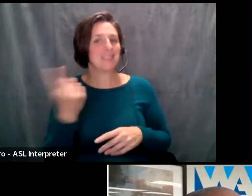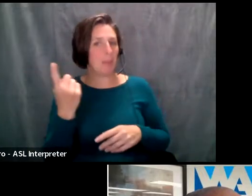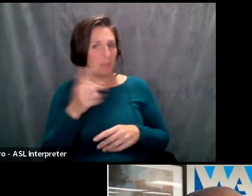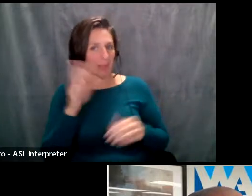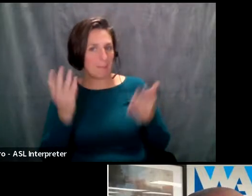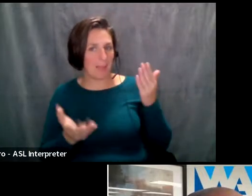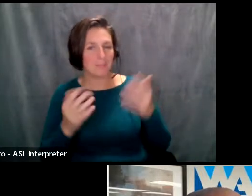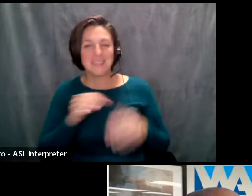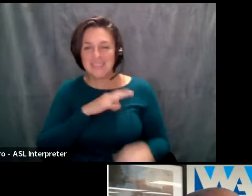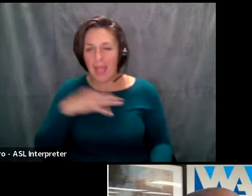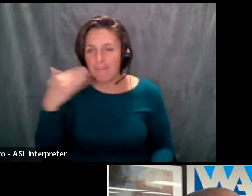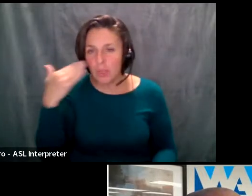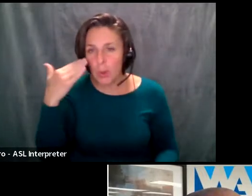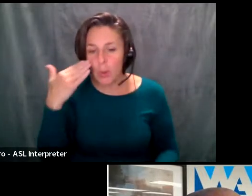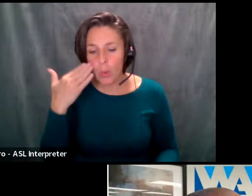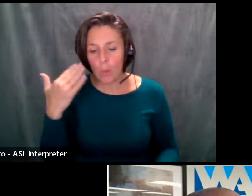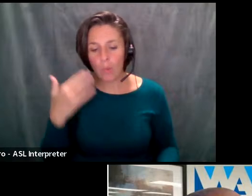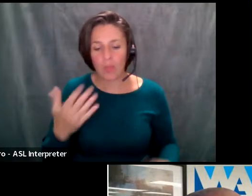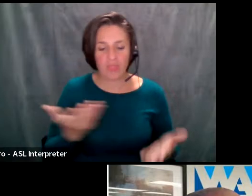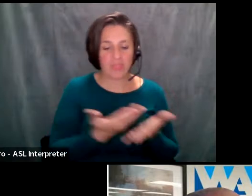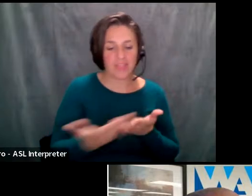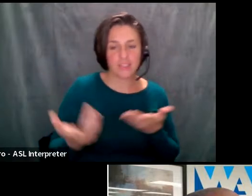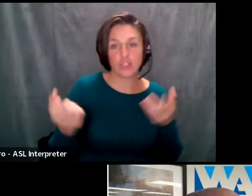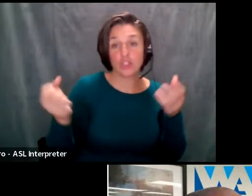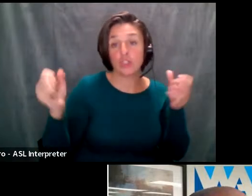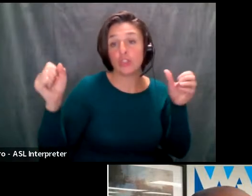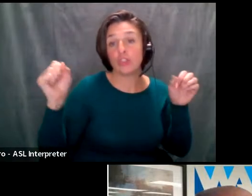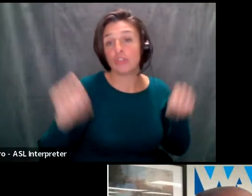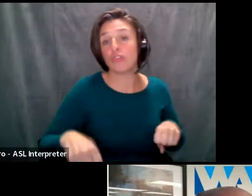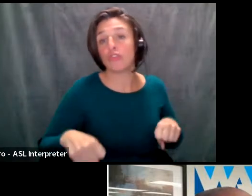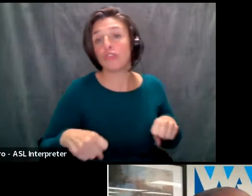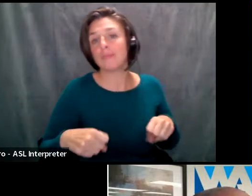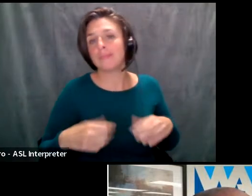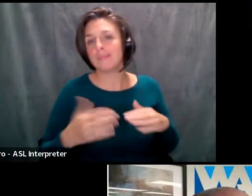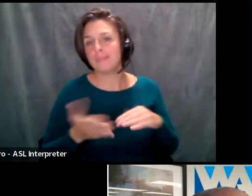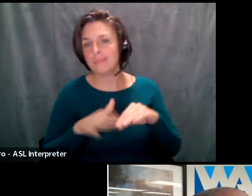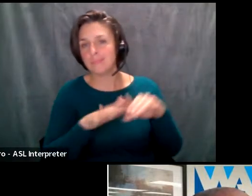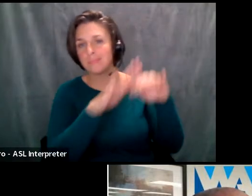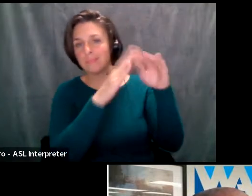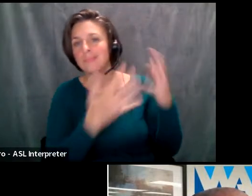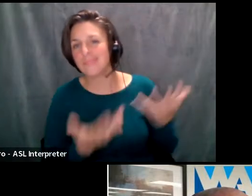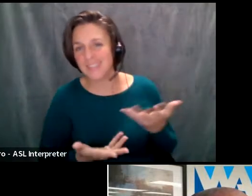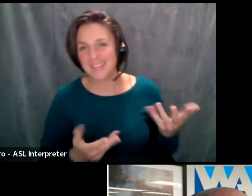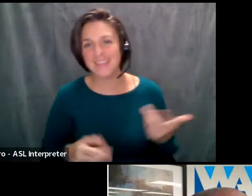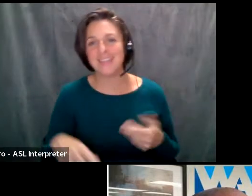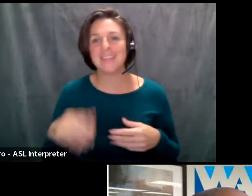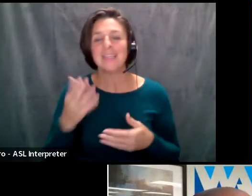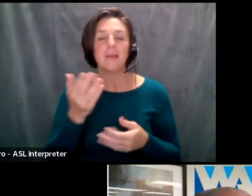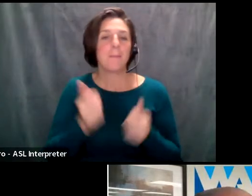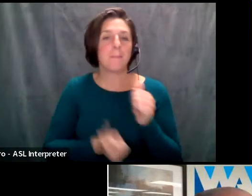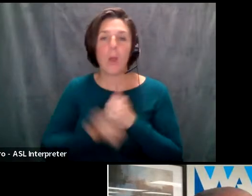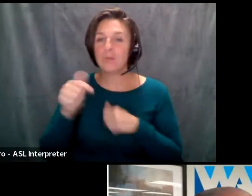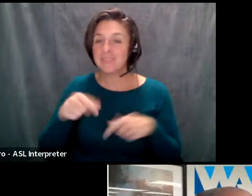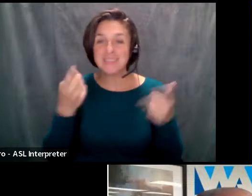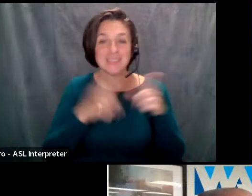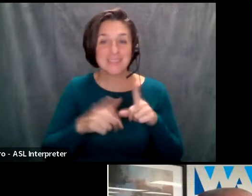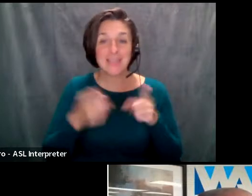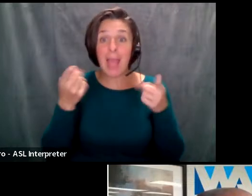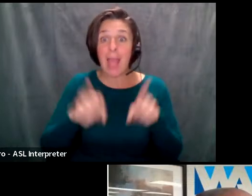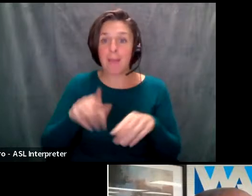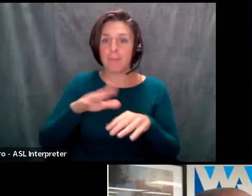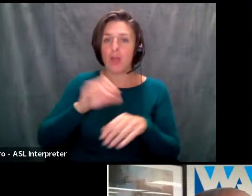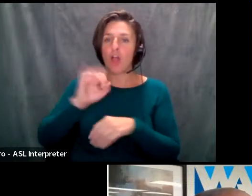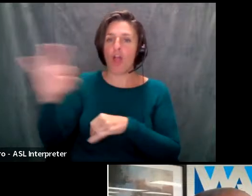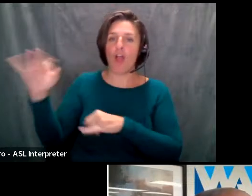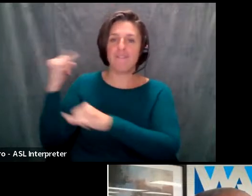staff. No, that, things could be on the rise. Most of these incidents happen off campus, only steps